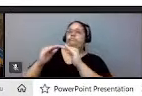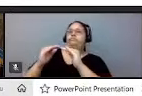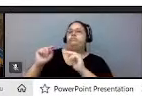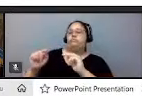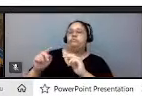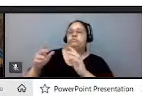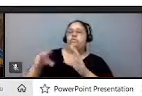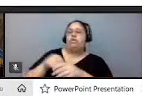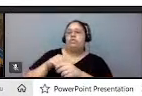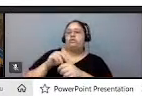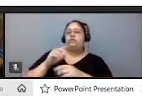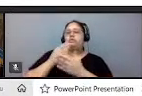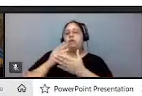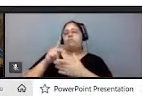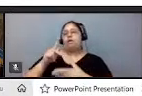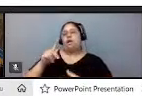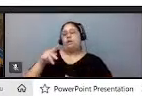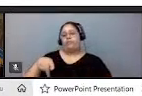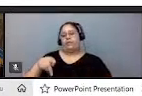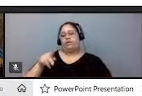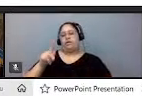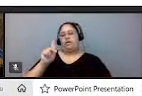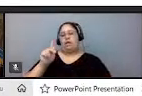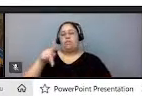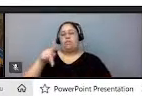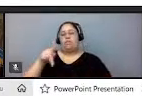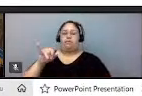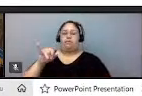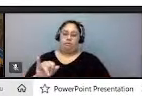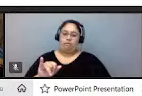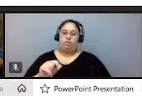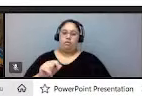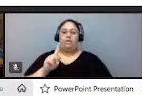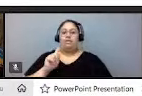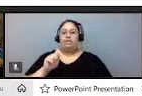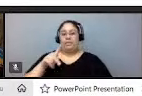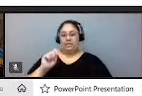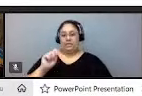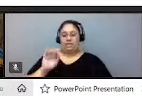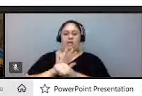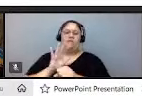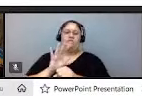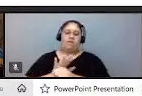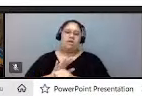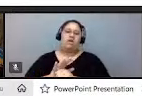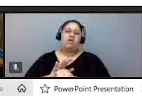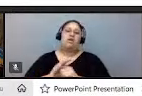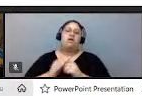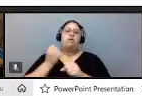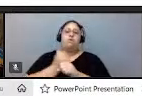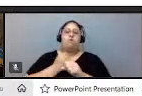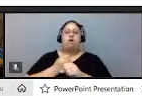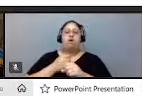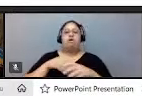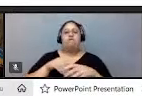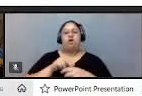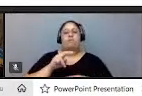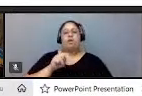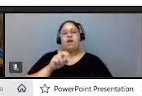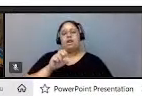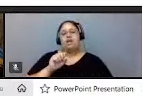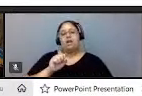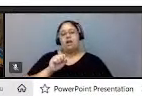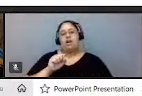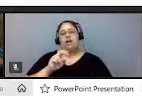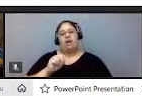the kpis um the TPT will cover I think in terms of Navas and the work that they're doing both on the prime route and